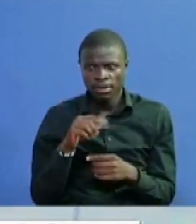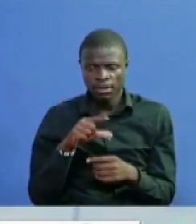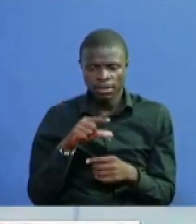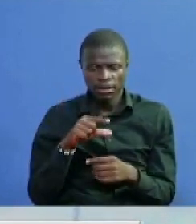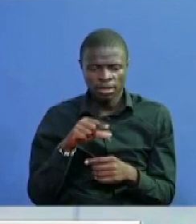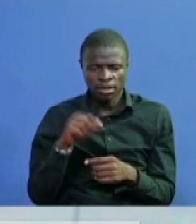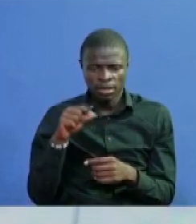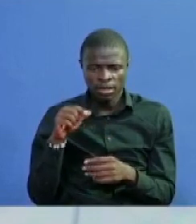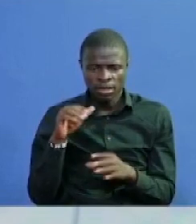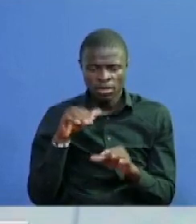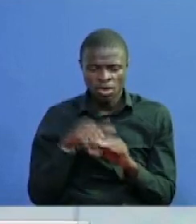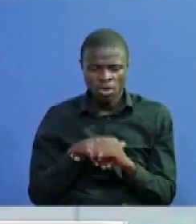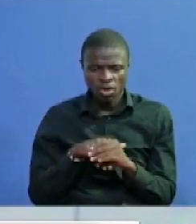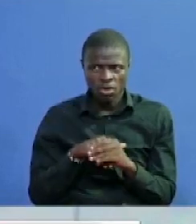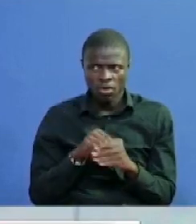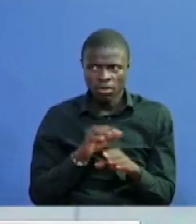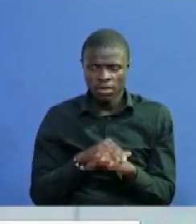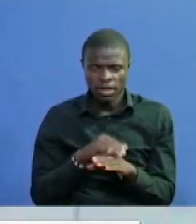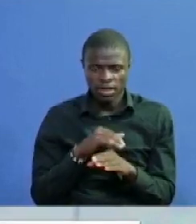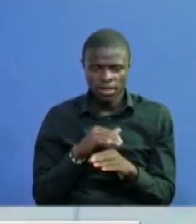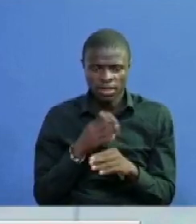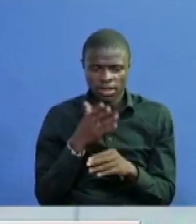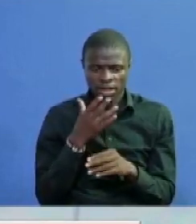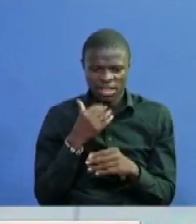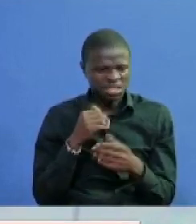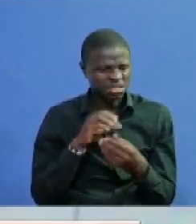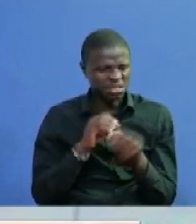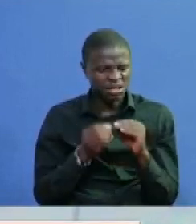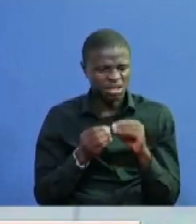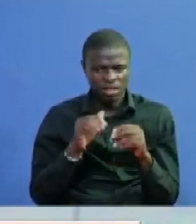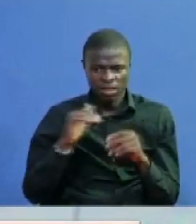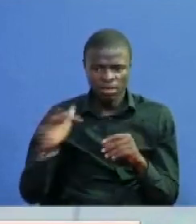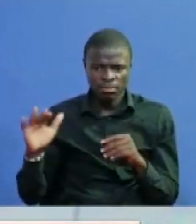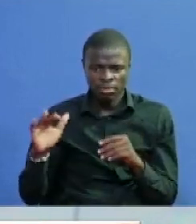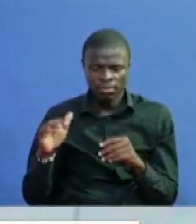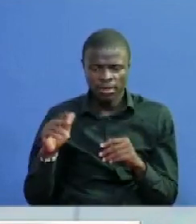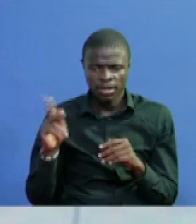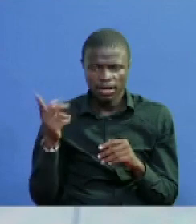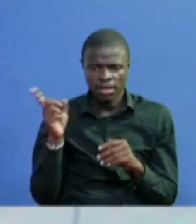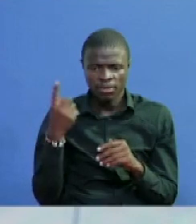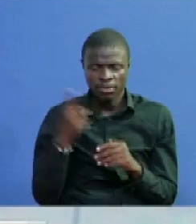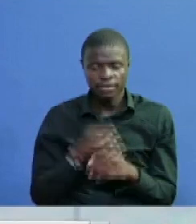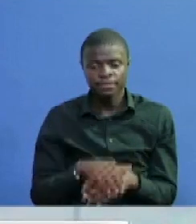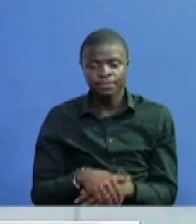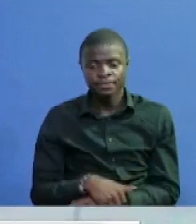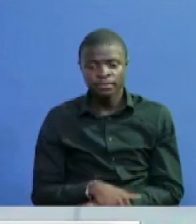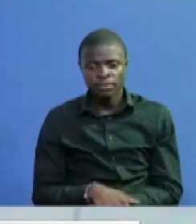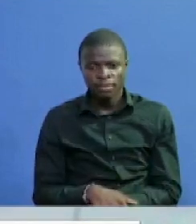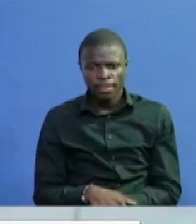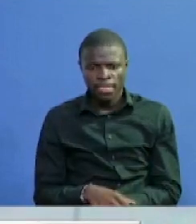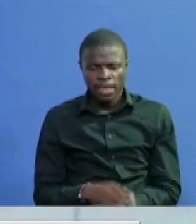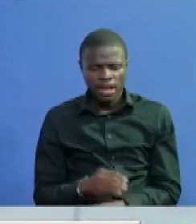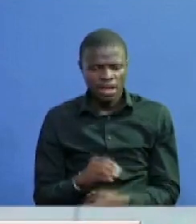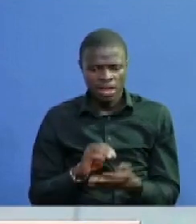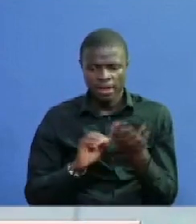party tickets that has rendered, parliament predominantly Kenya Kwanza, and